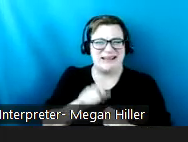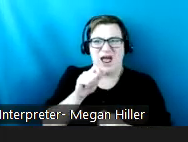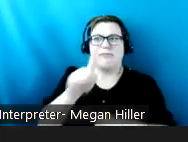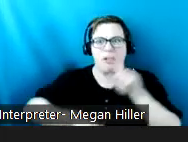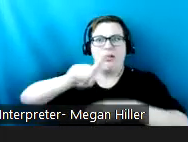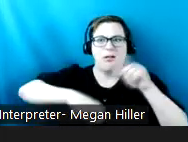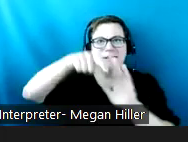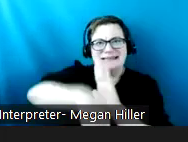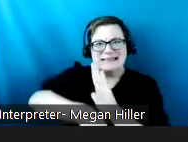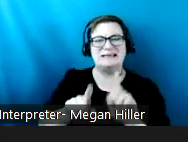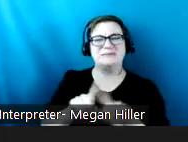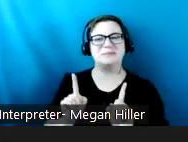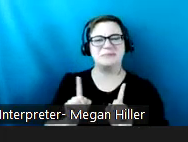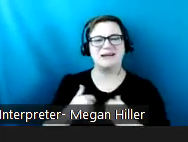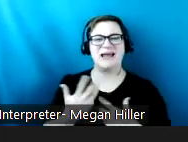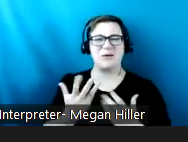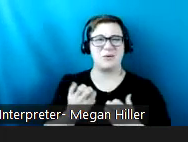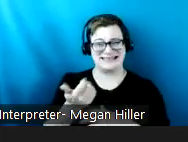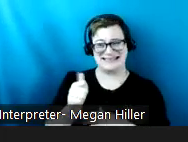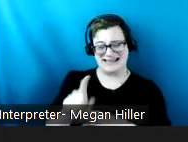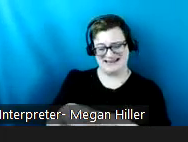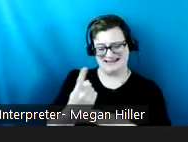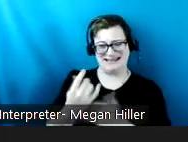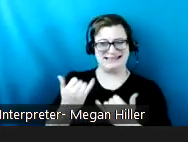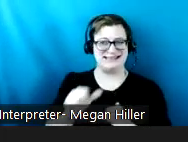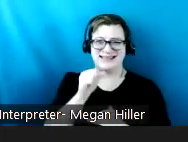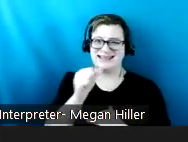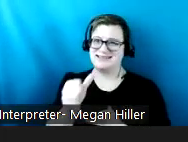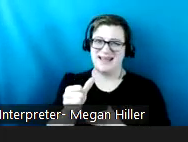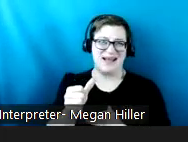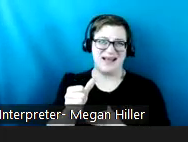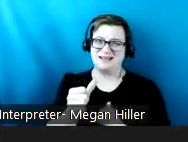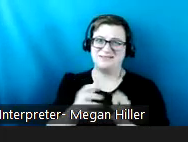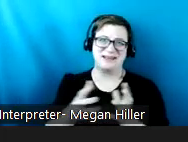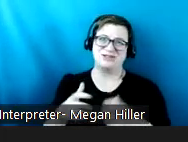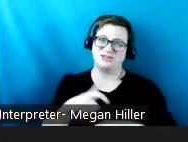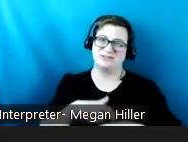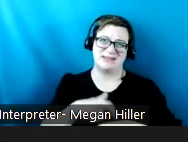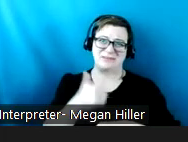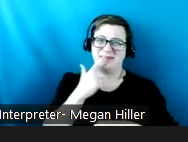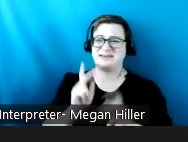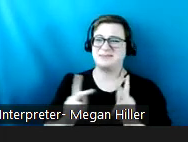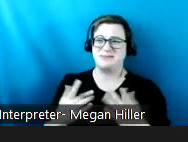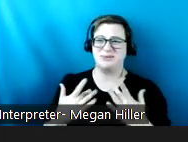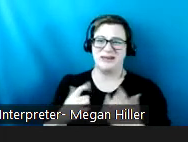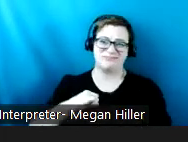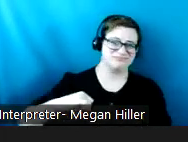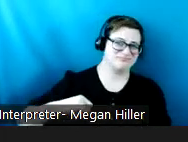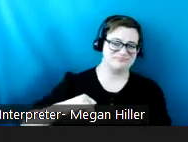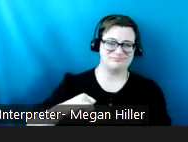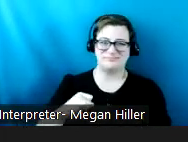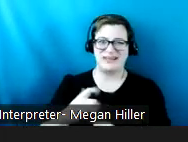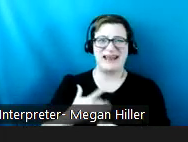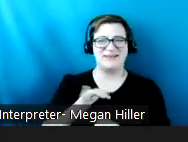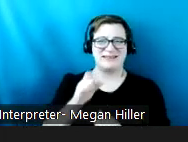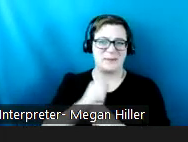just want to put that in that 10 days still is not much. And really what we see in practice is people shy away from this, and it does feel like a barrier to